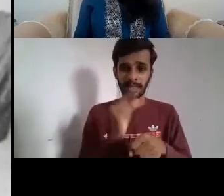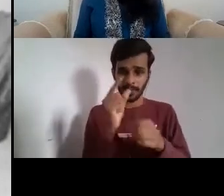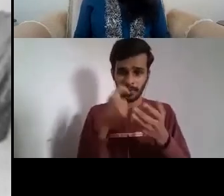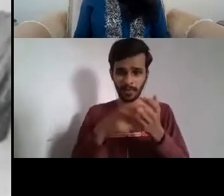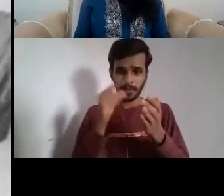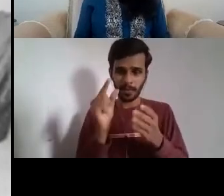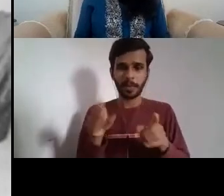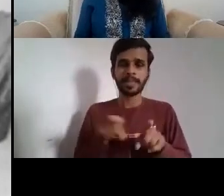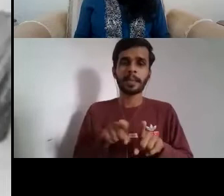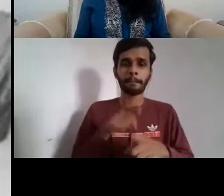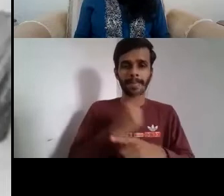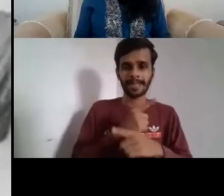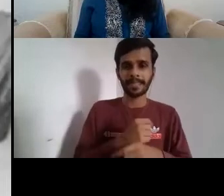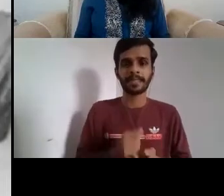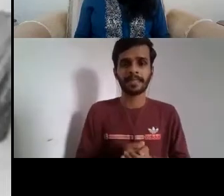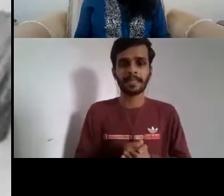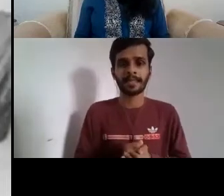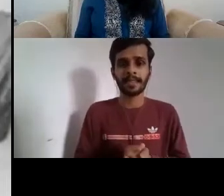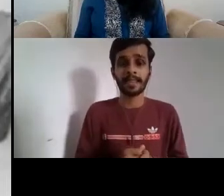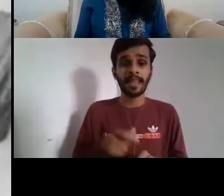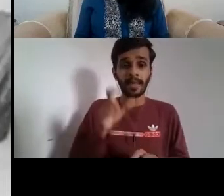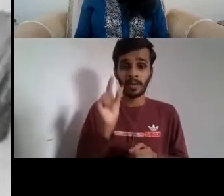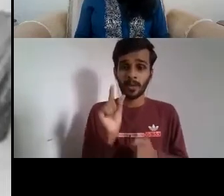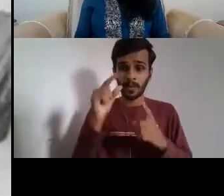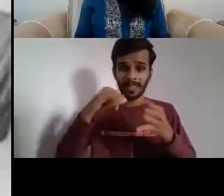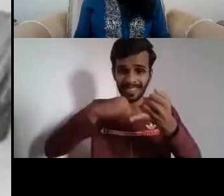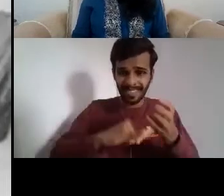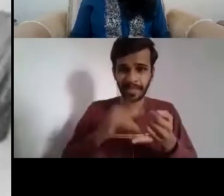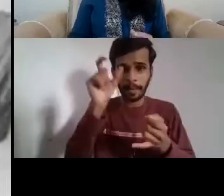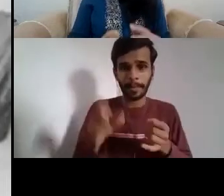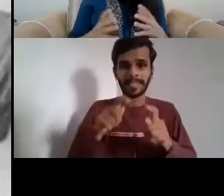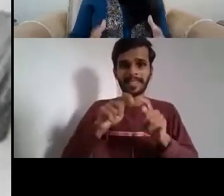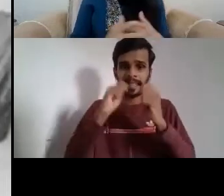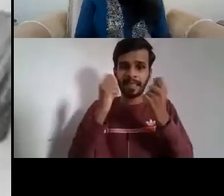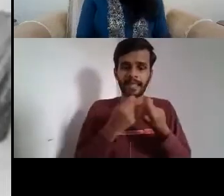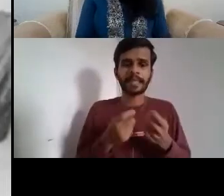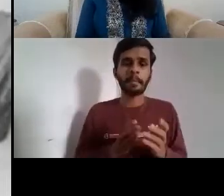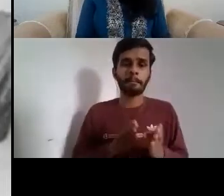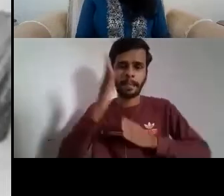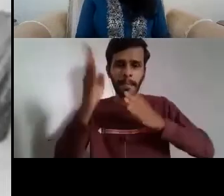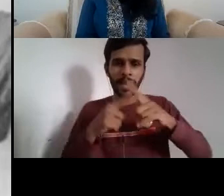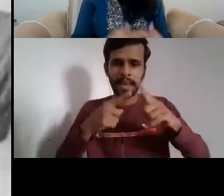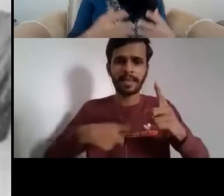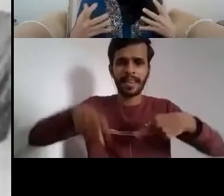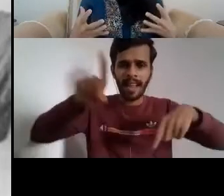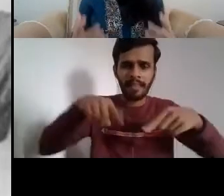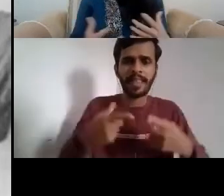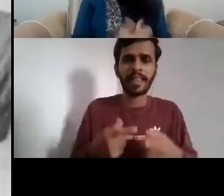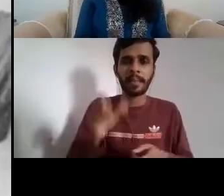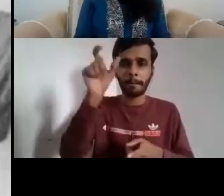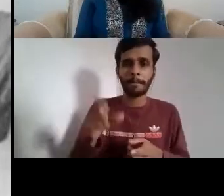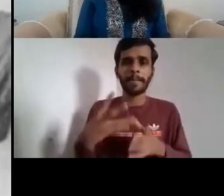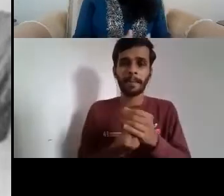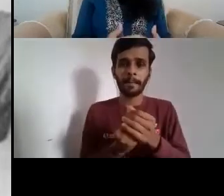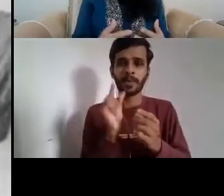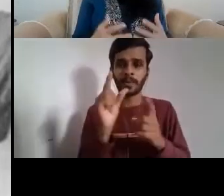Traveling with Uday Shankar's troupe was Baba Alauddin Khan, a musical genius. He was full of